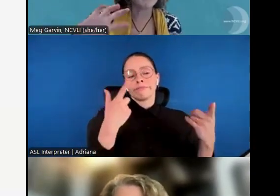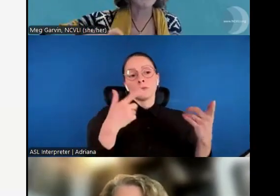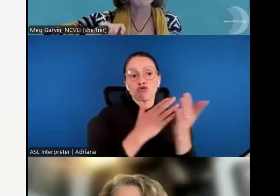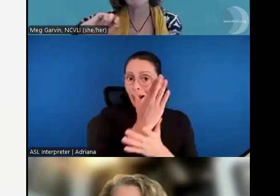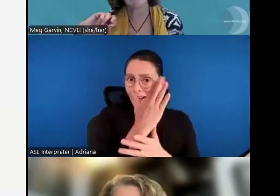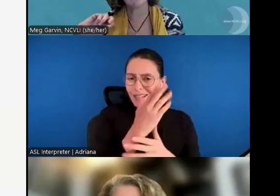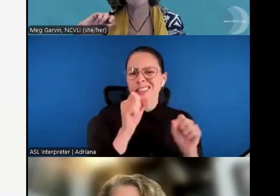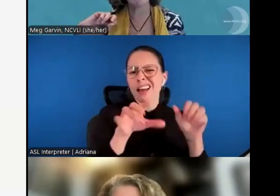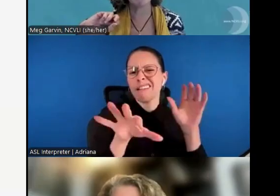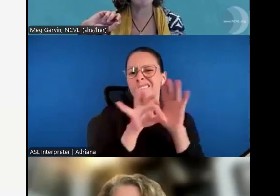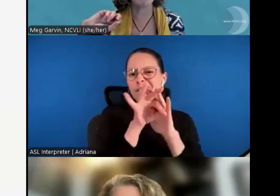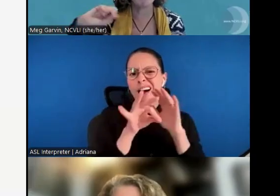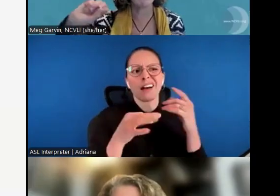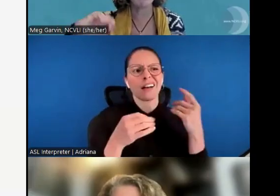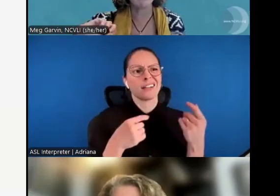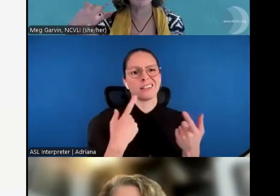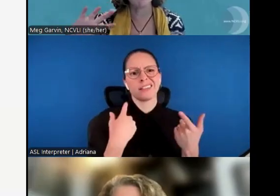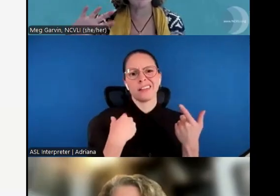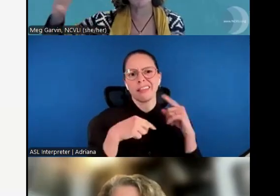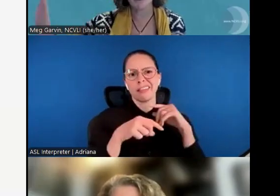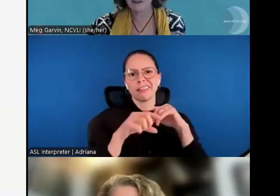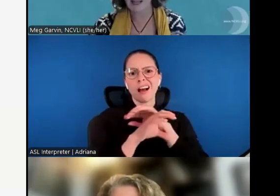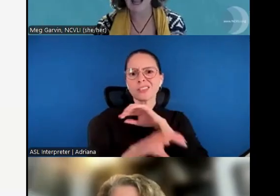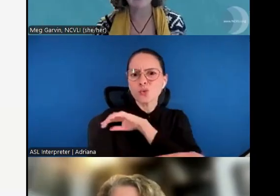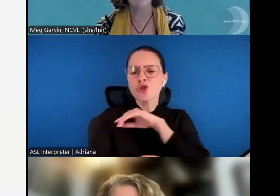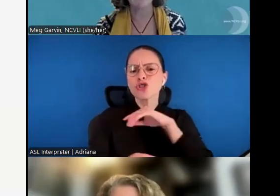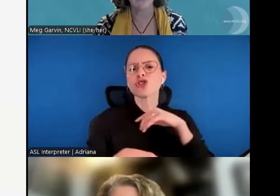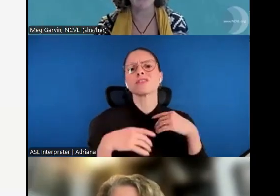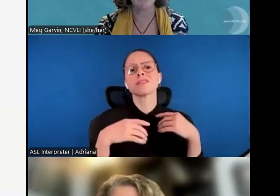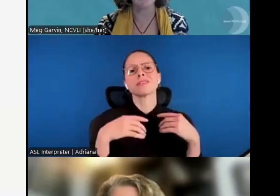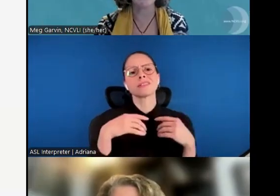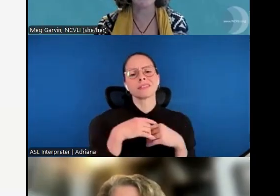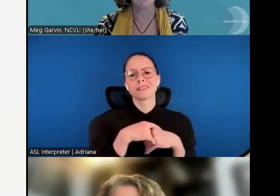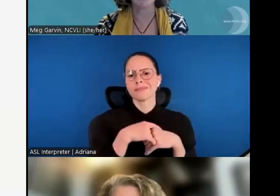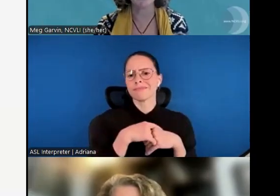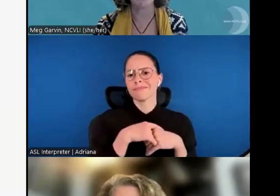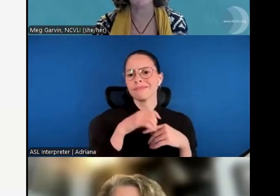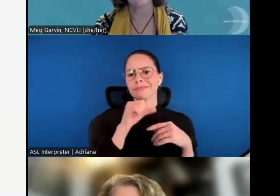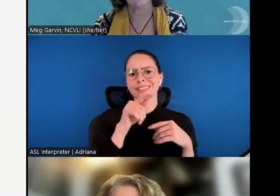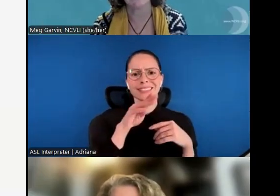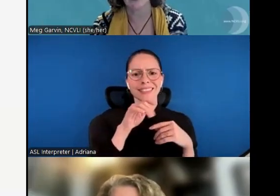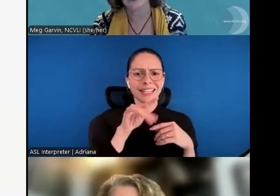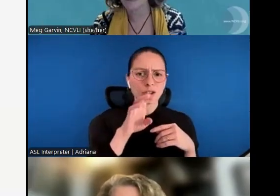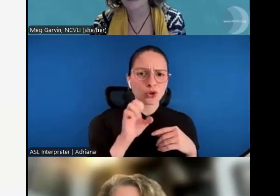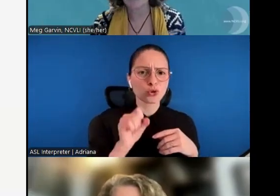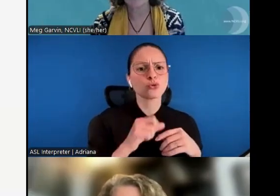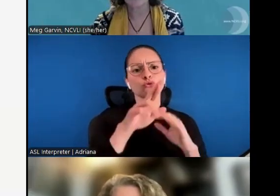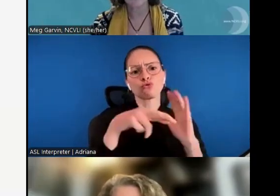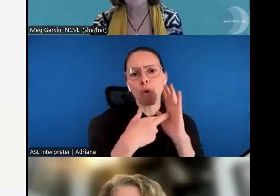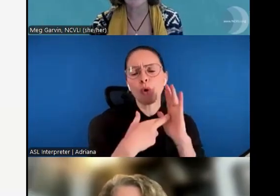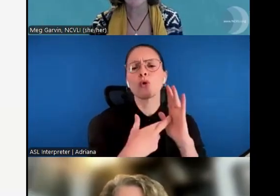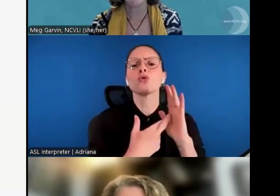the state's constitutions and statutes and rules, and in the federal statutes, rules, and case law.